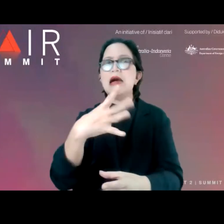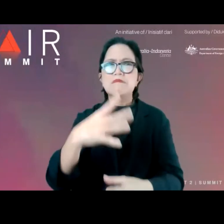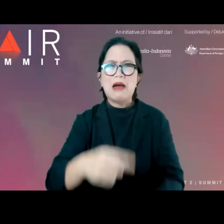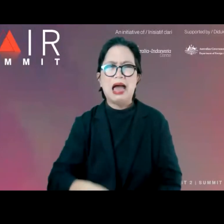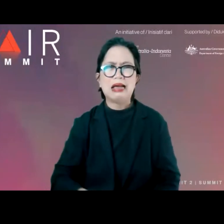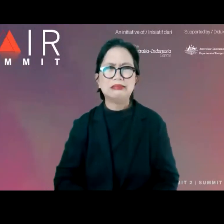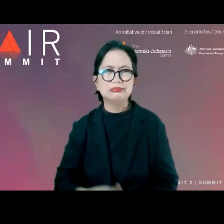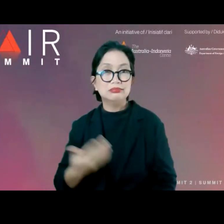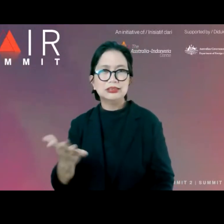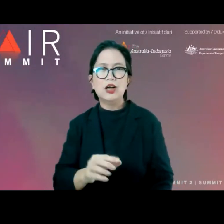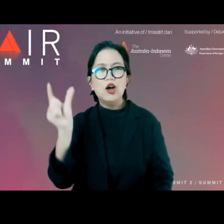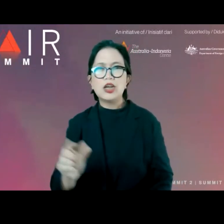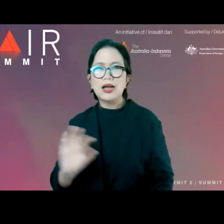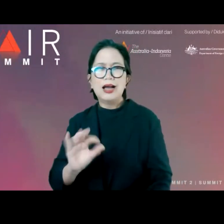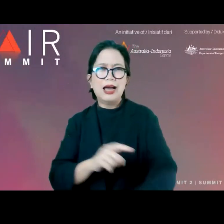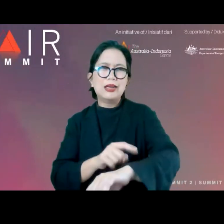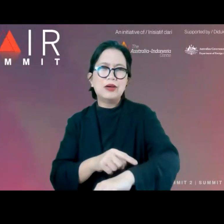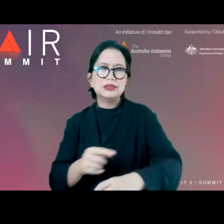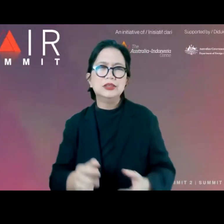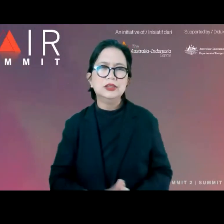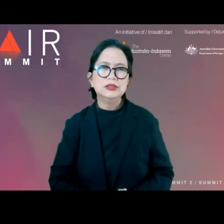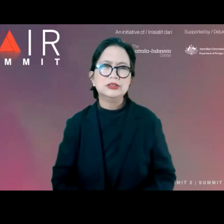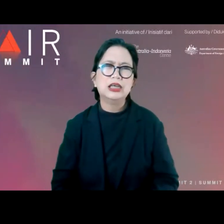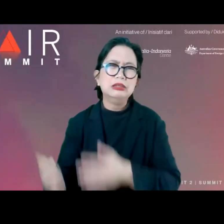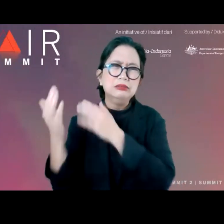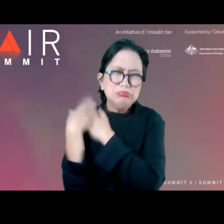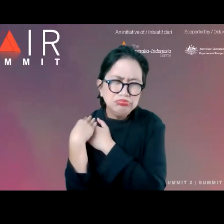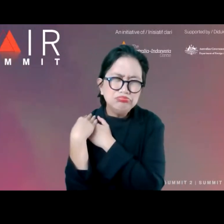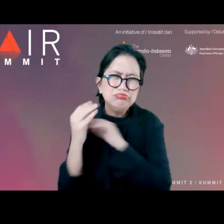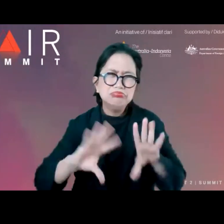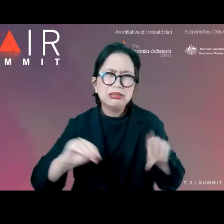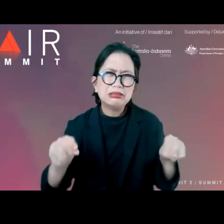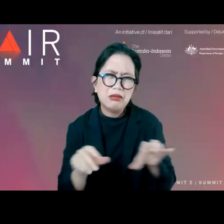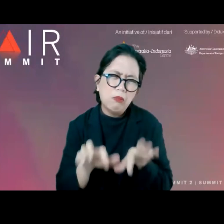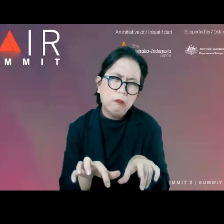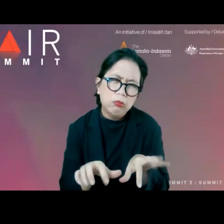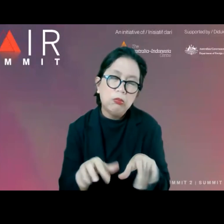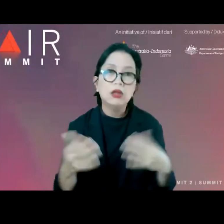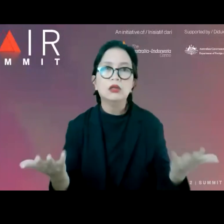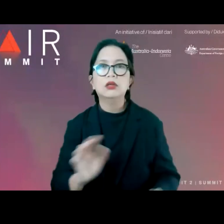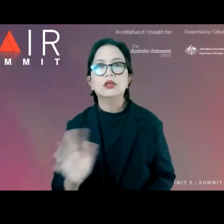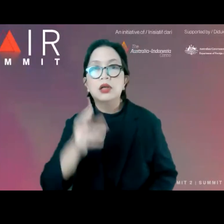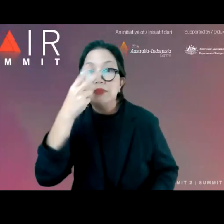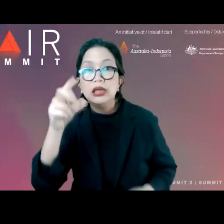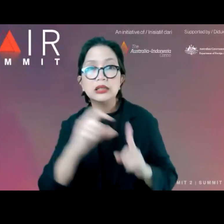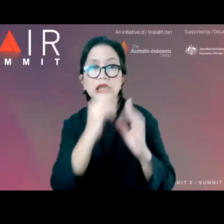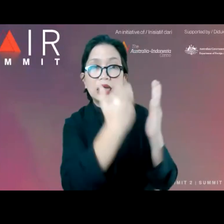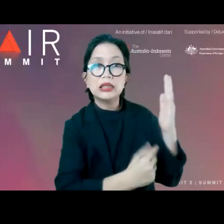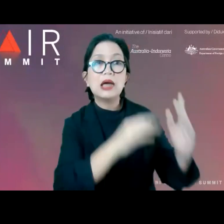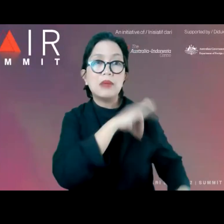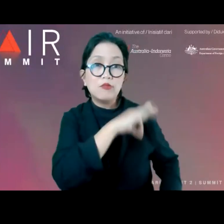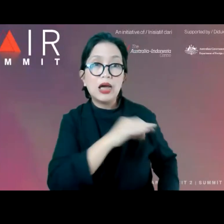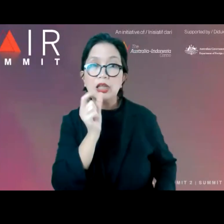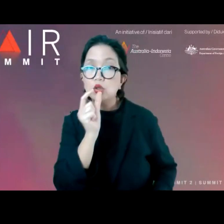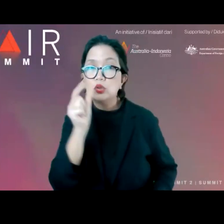studies, when people don't see the benefit that the data has to them, there is a tendency to just rush